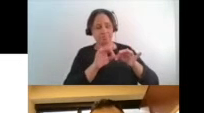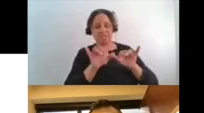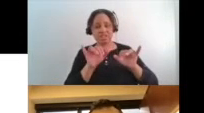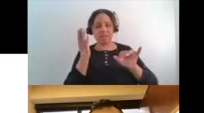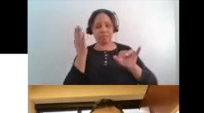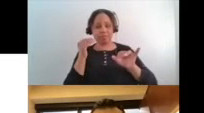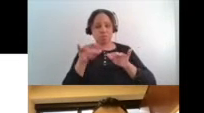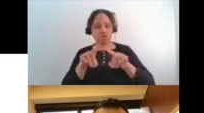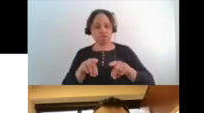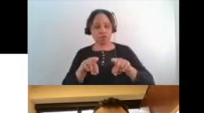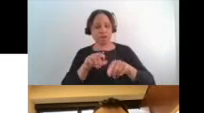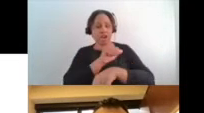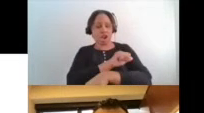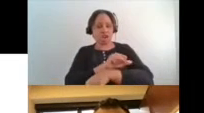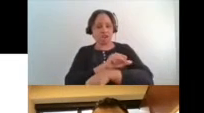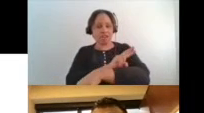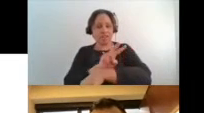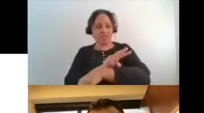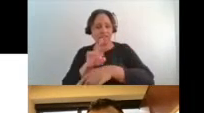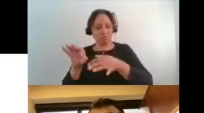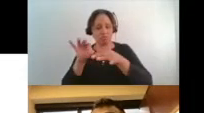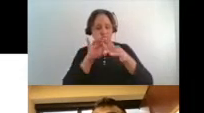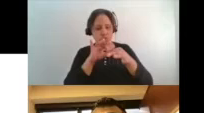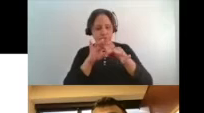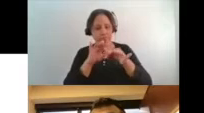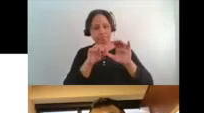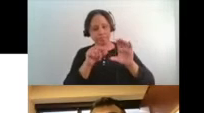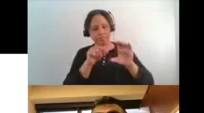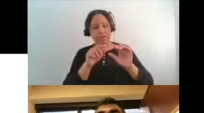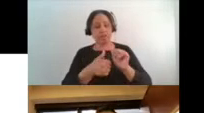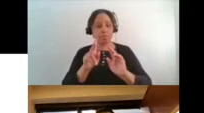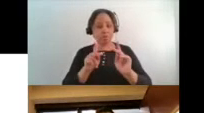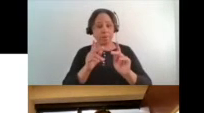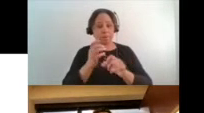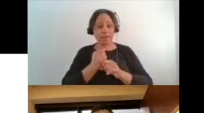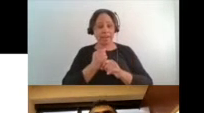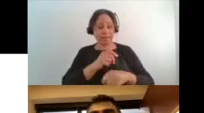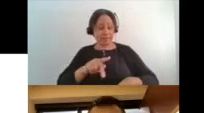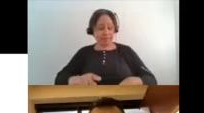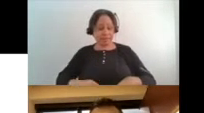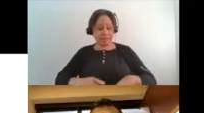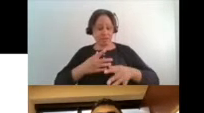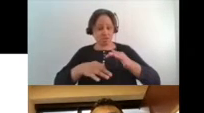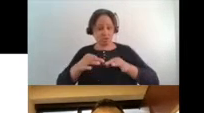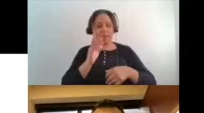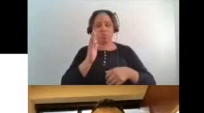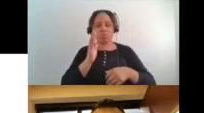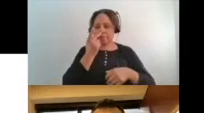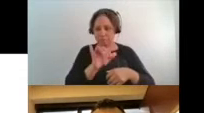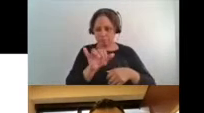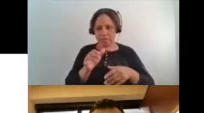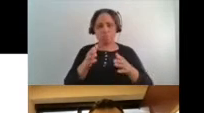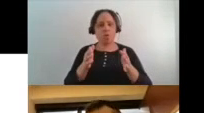and then a ureter, which is the tube that drains the urine to your bladder. So for most people getting kidney transplant, they will urinate the same way